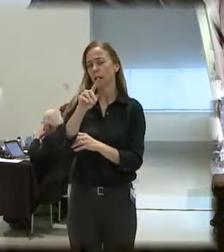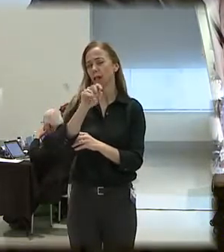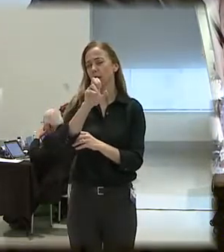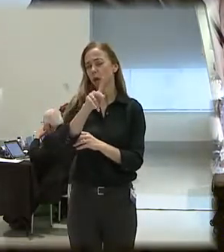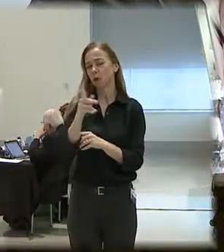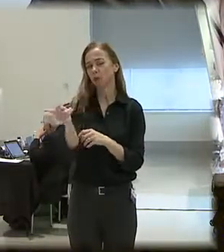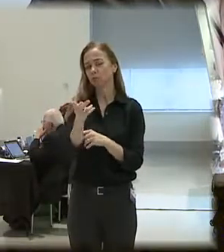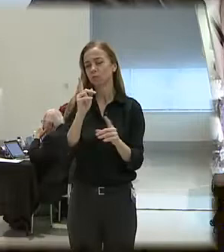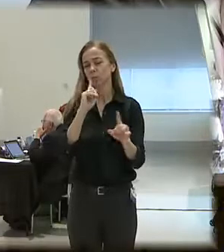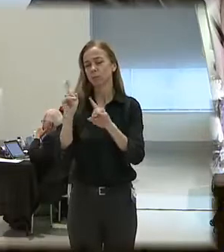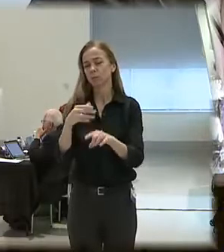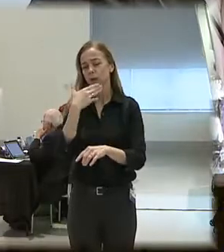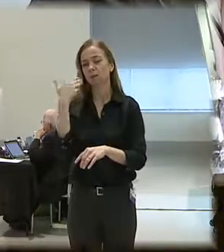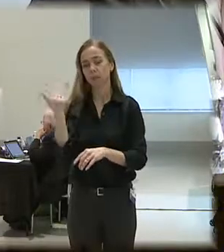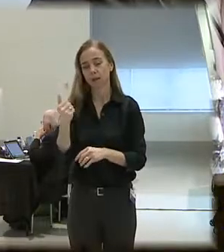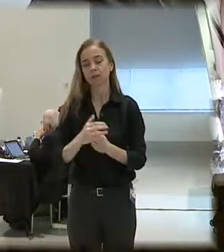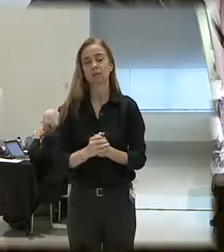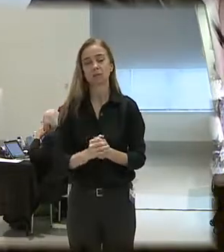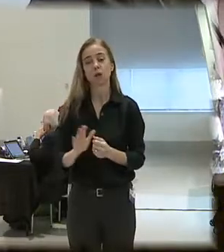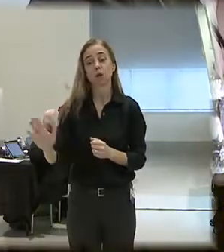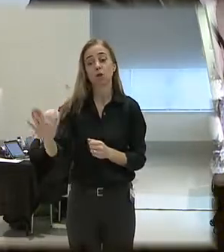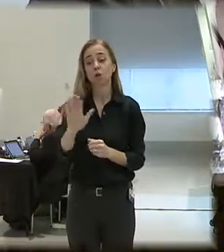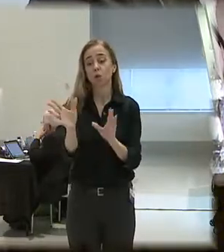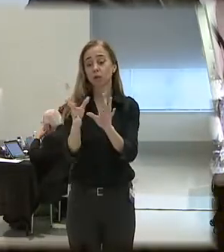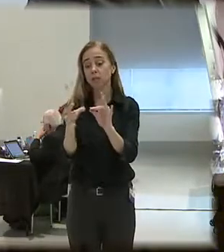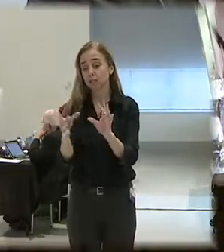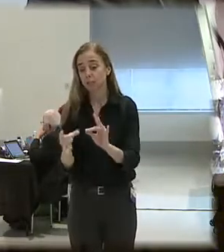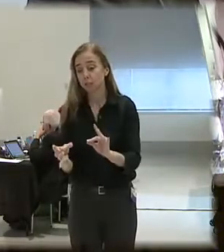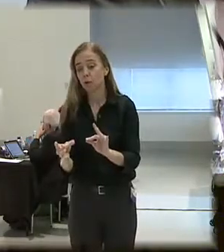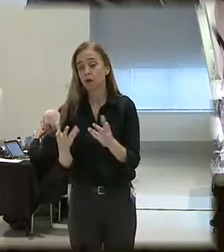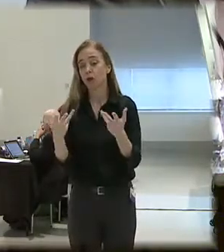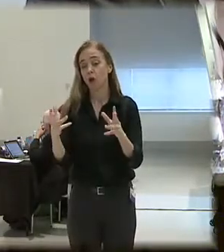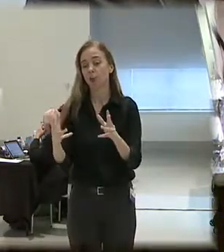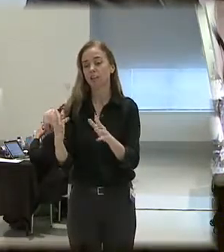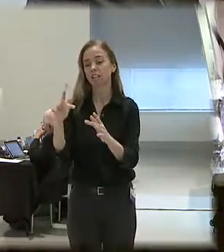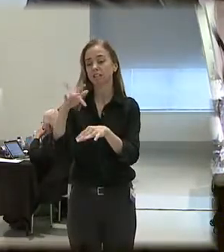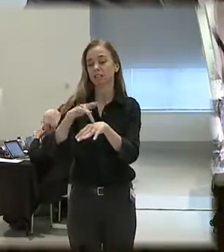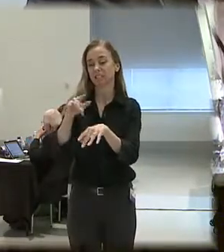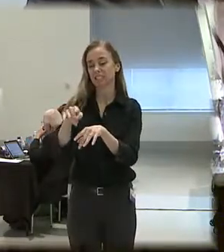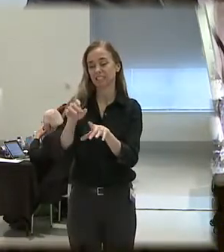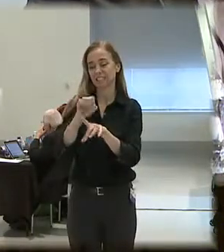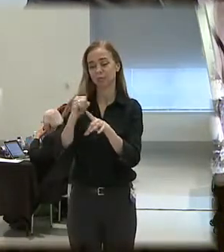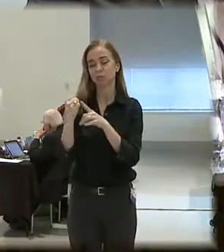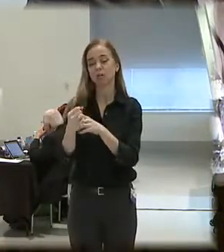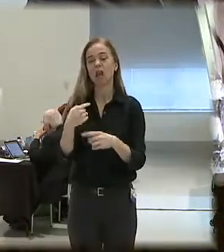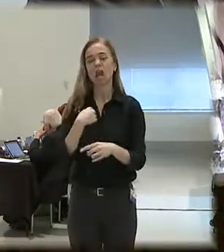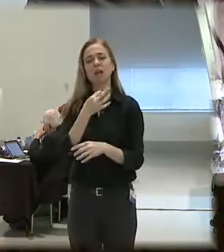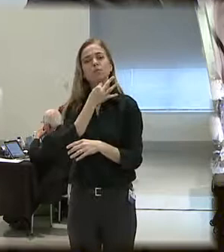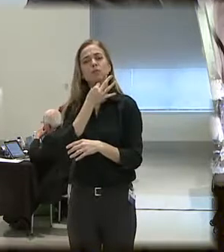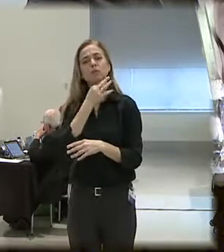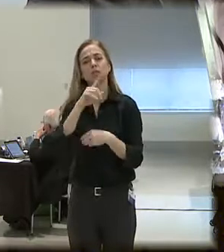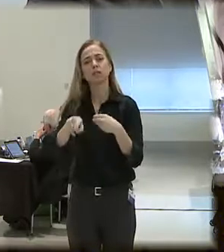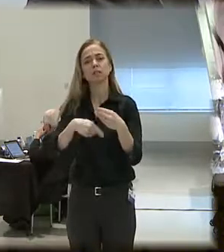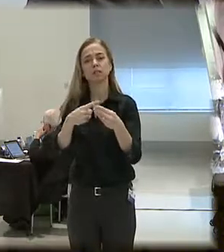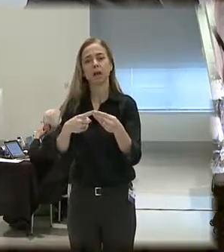responders, because your testimony touched on this. I'm a little curious